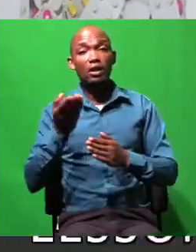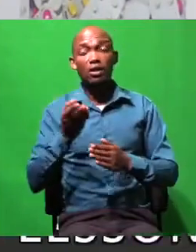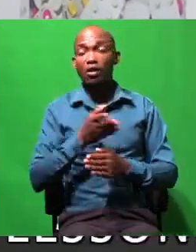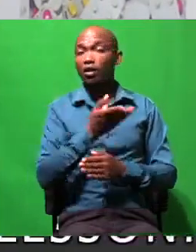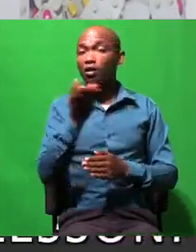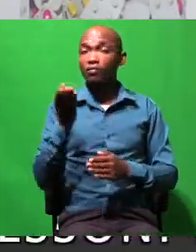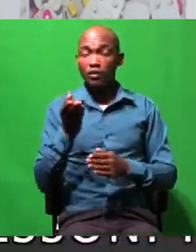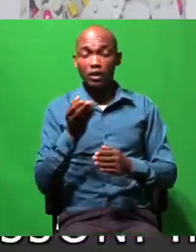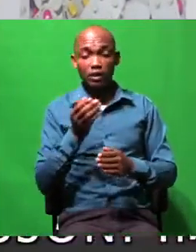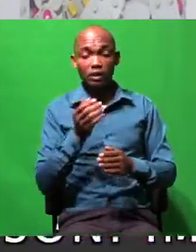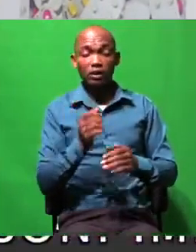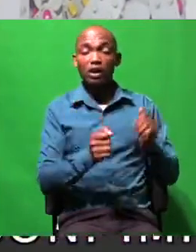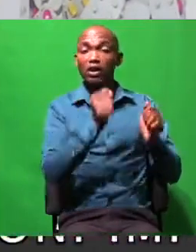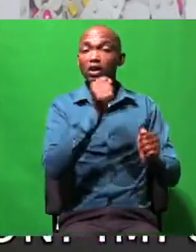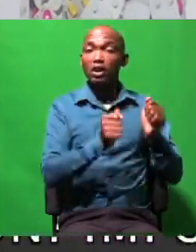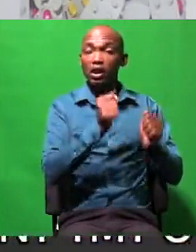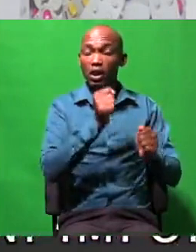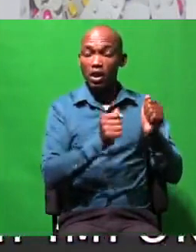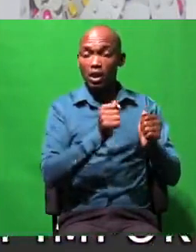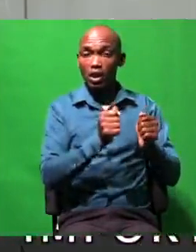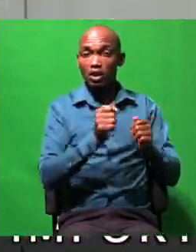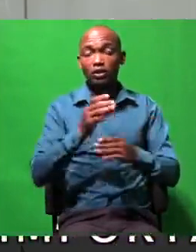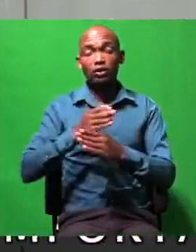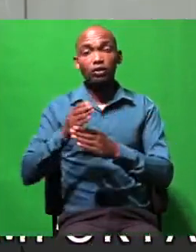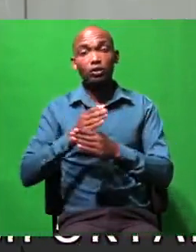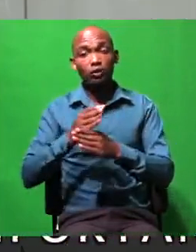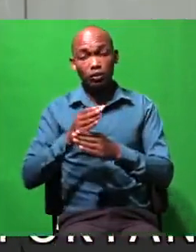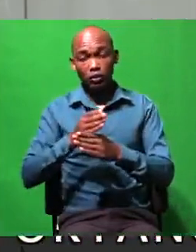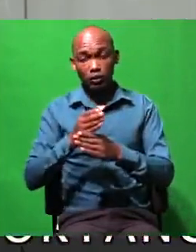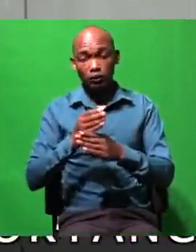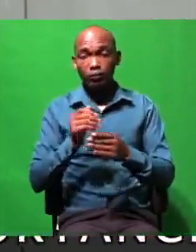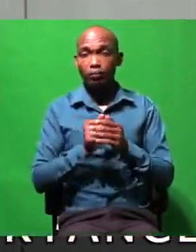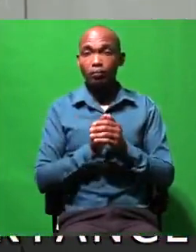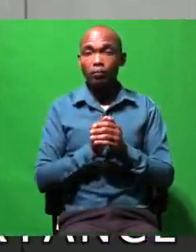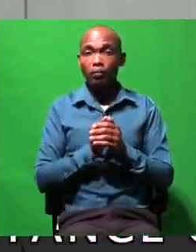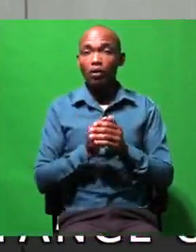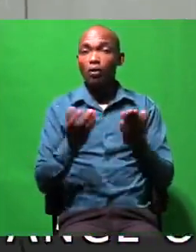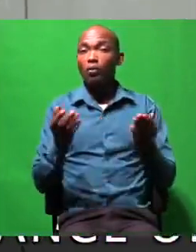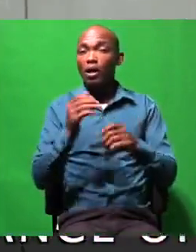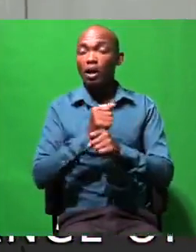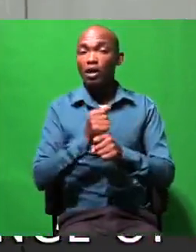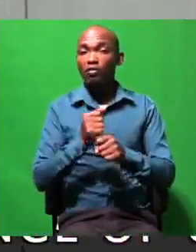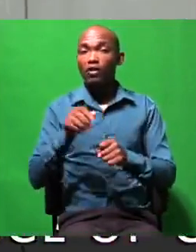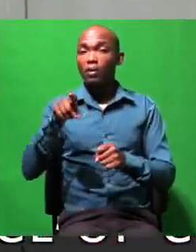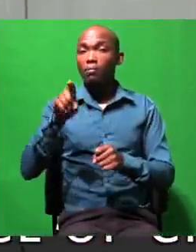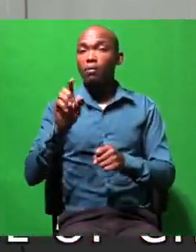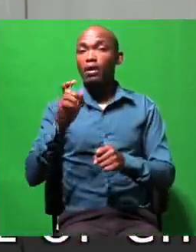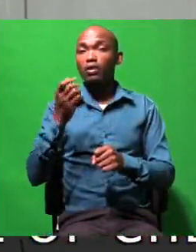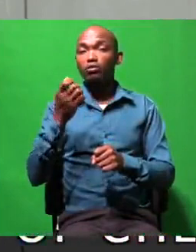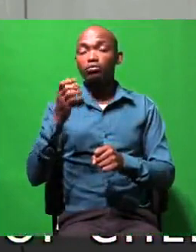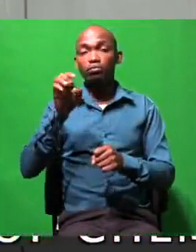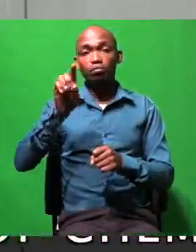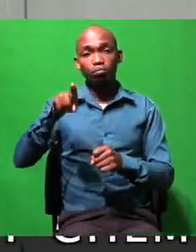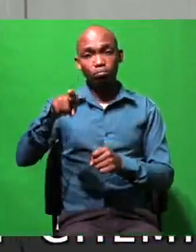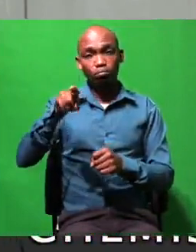any of these motor vehicle to use, because we have a petrol machine, we have